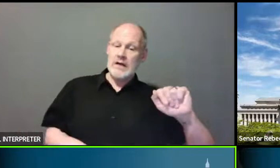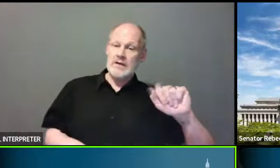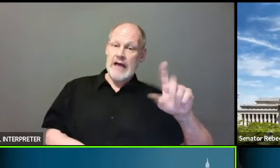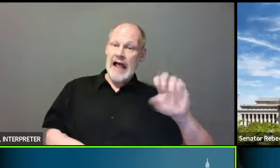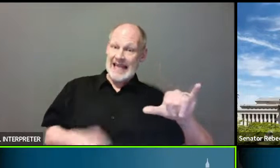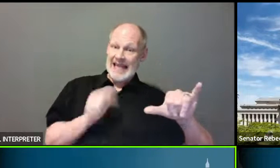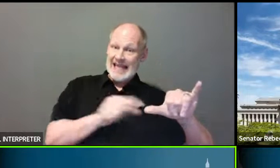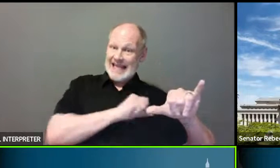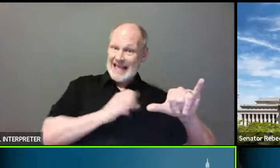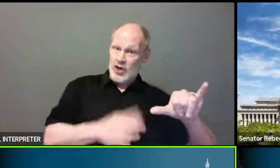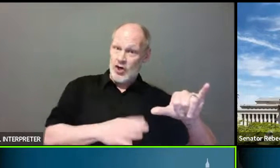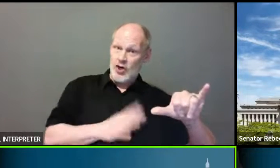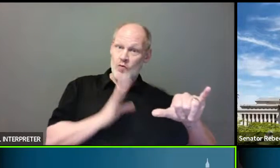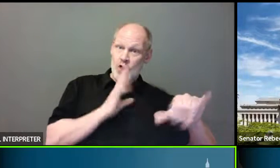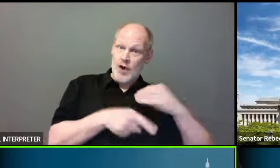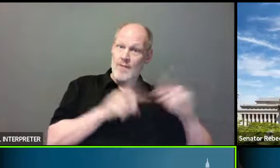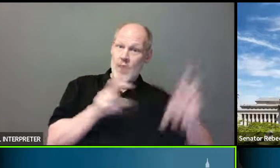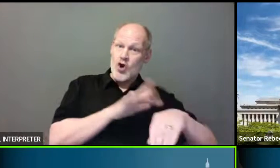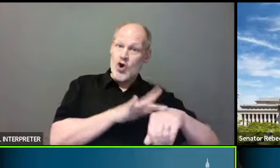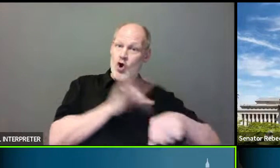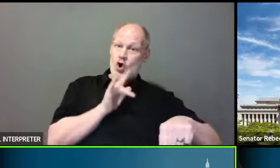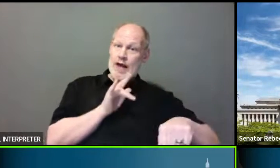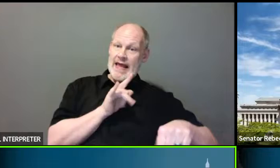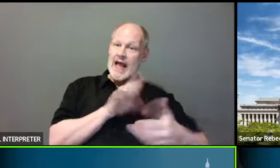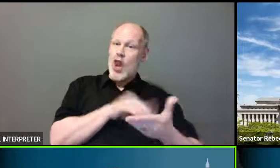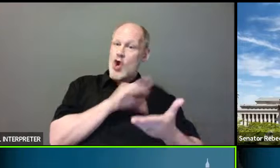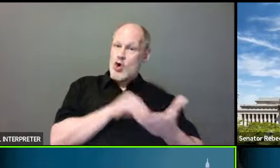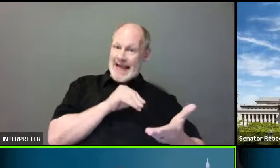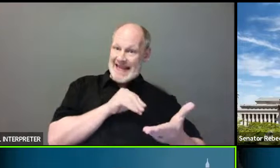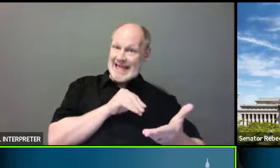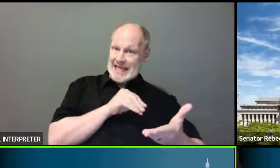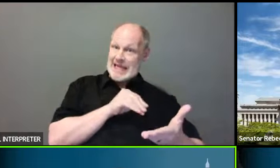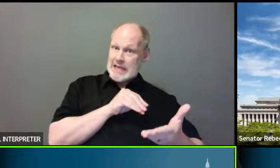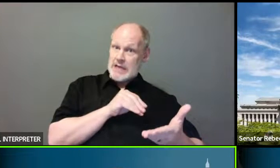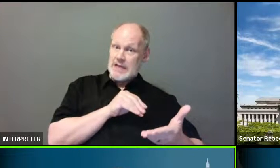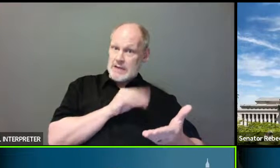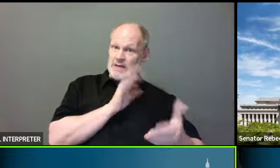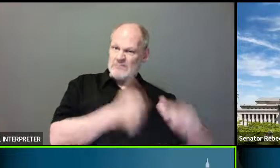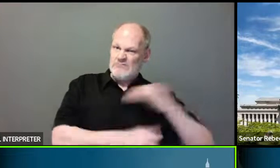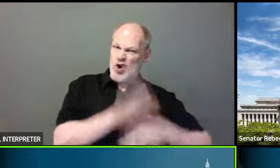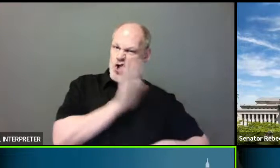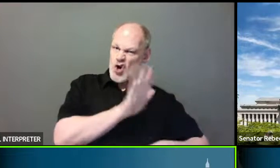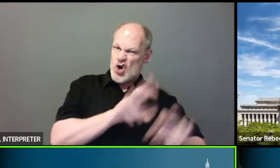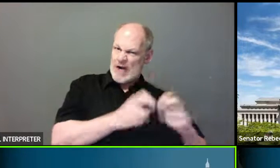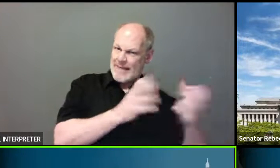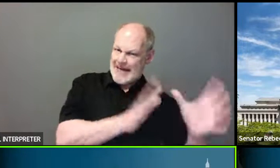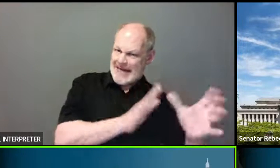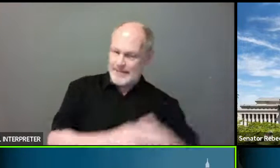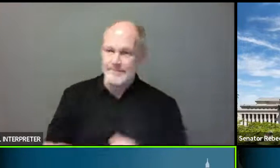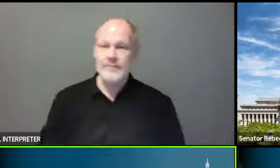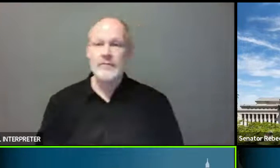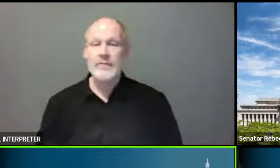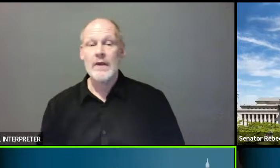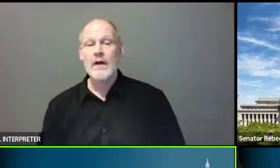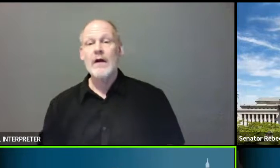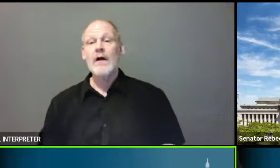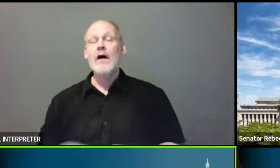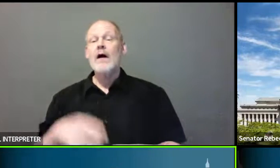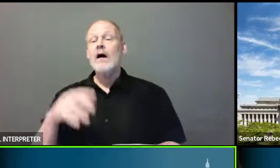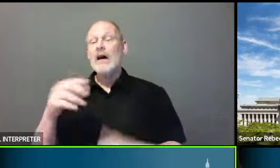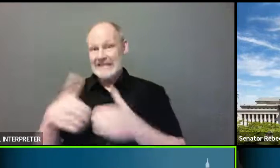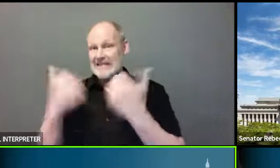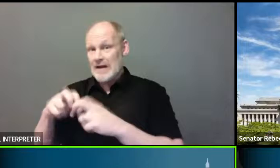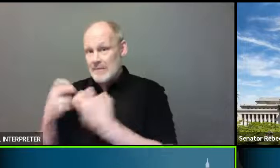Early learning falls to one of her committees of jurisdiction, and higher education. So those are